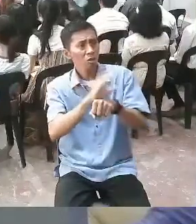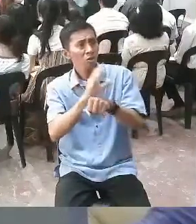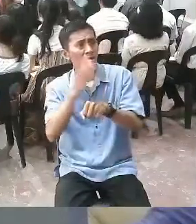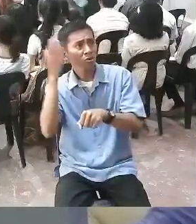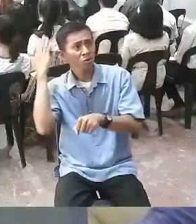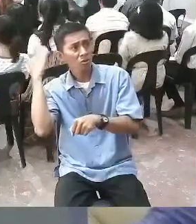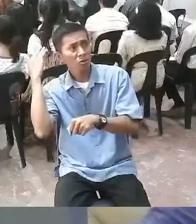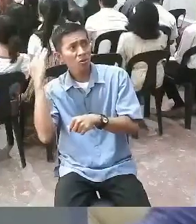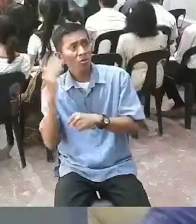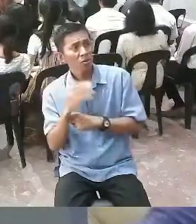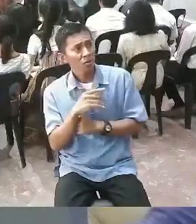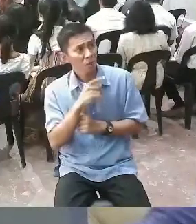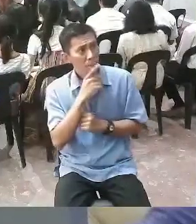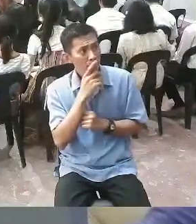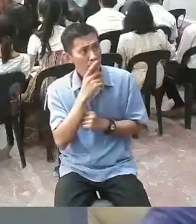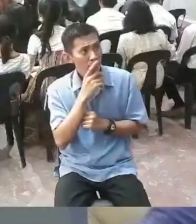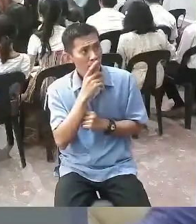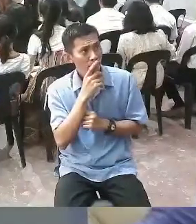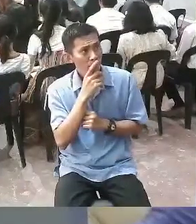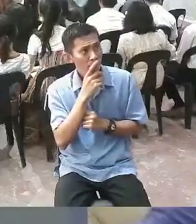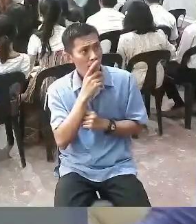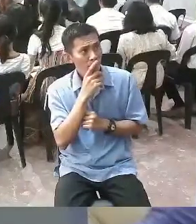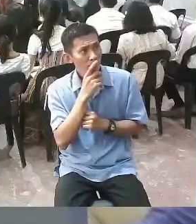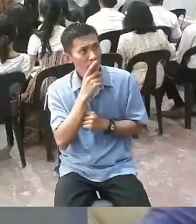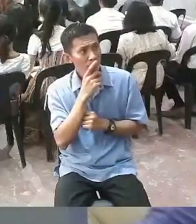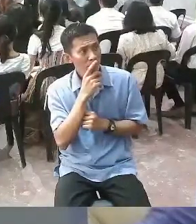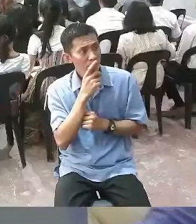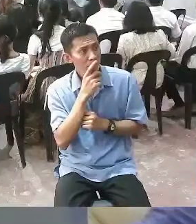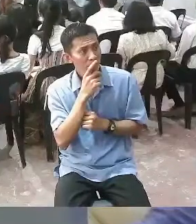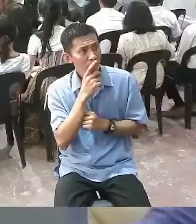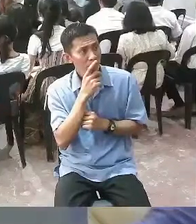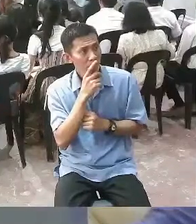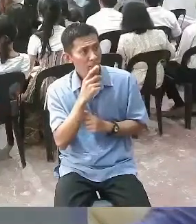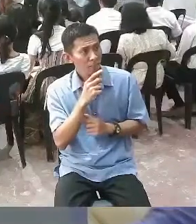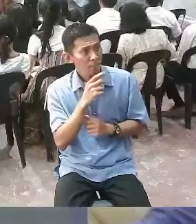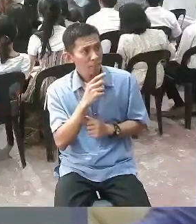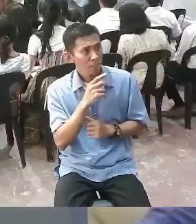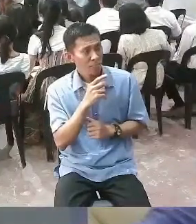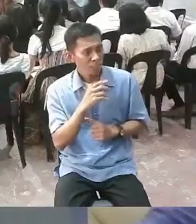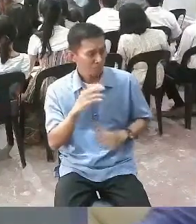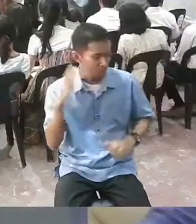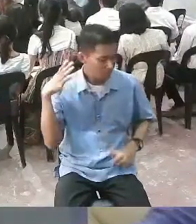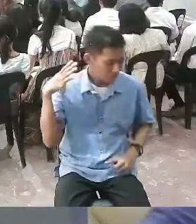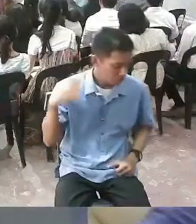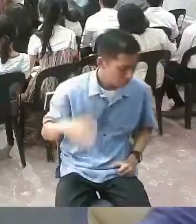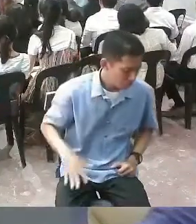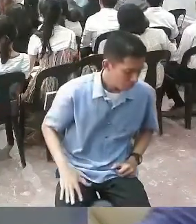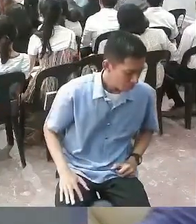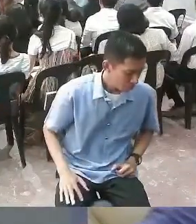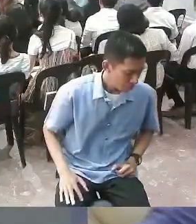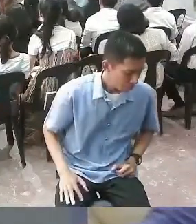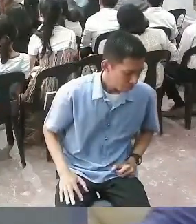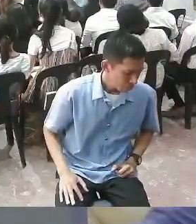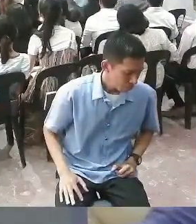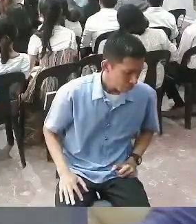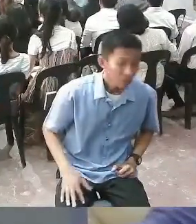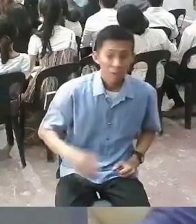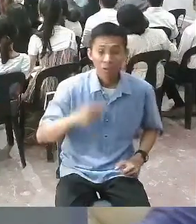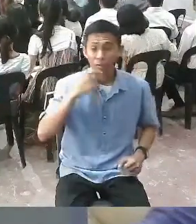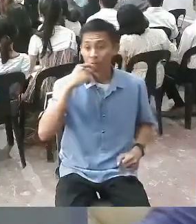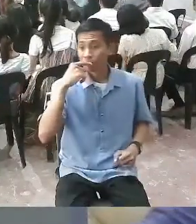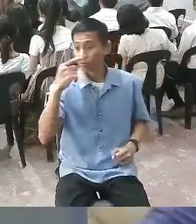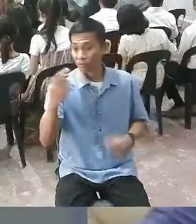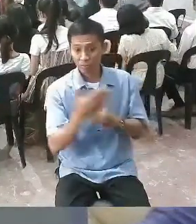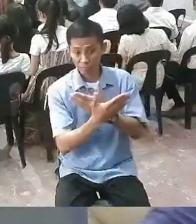Covenant Reformed Church in Grand Rapids, Michigan, said this. He said,